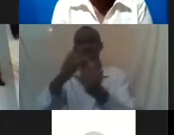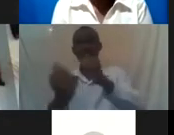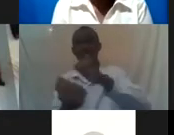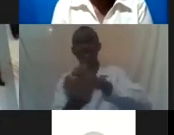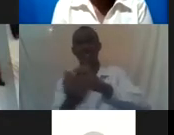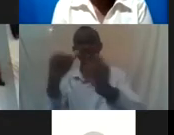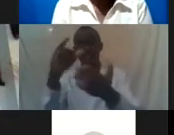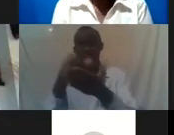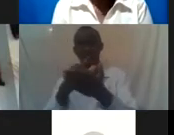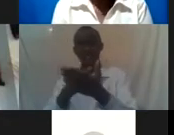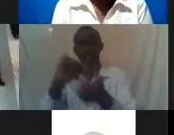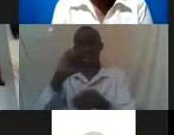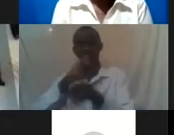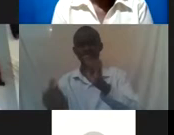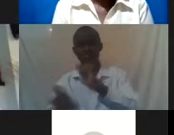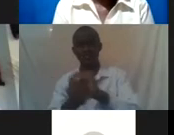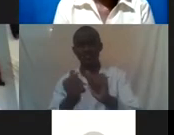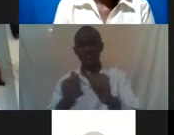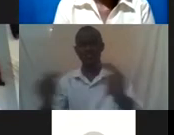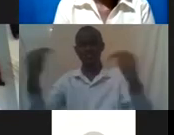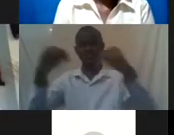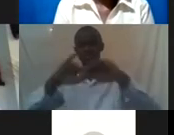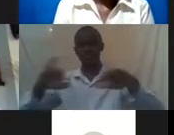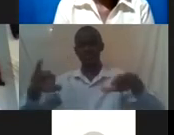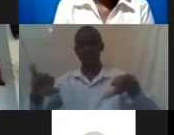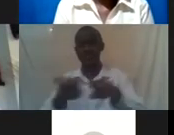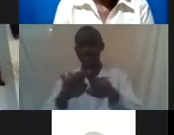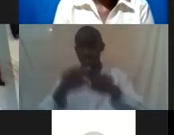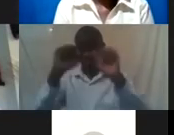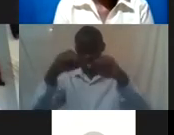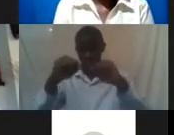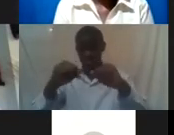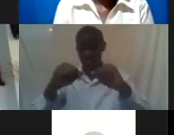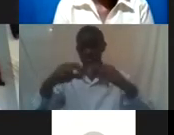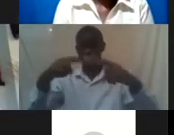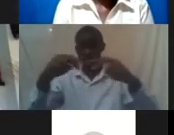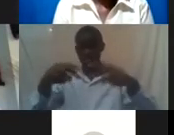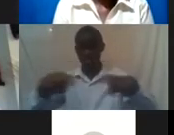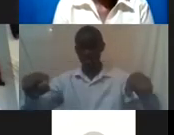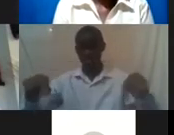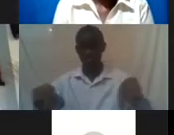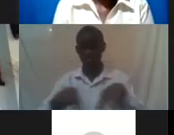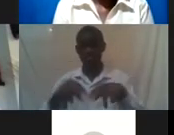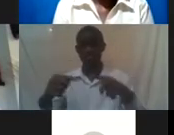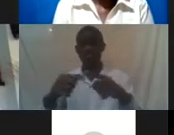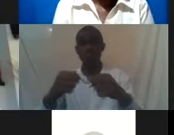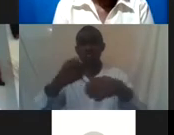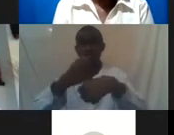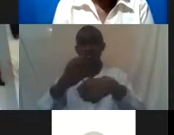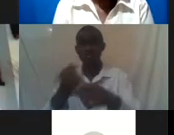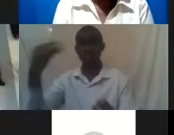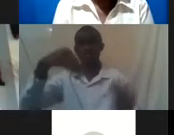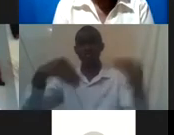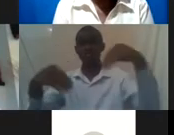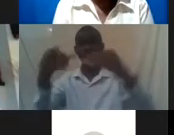undermine devolution. We must find and push and get room to make contributions so that these things move